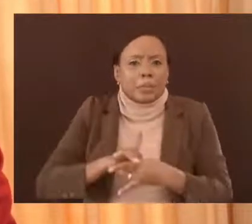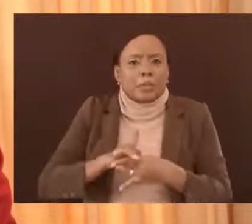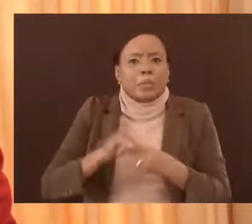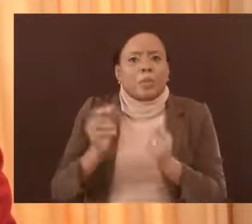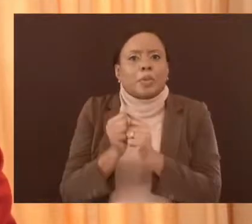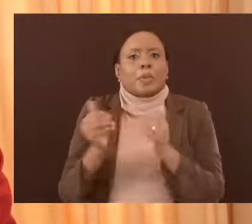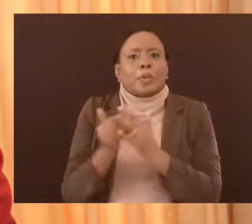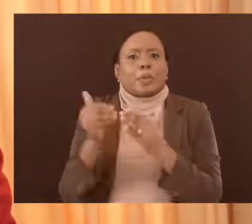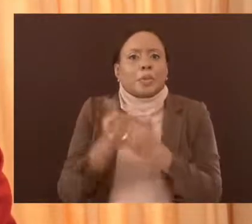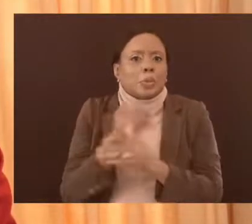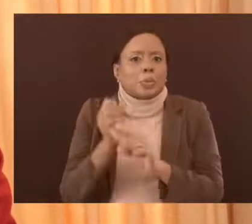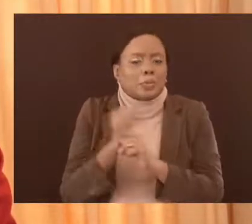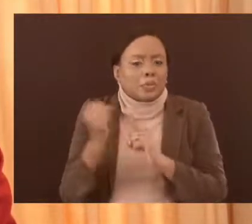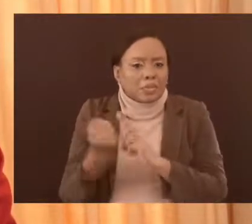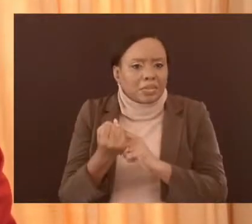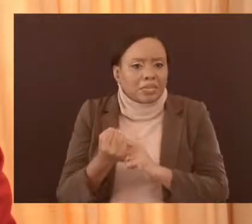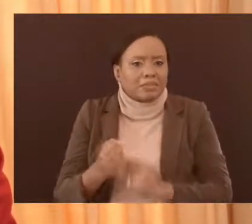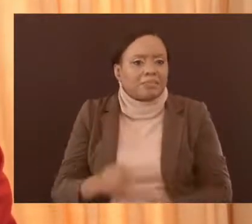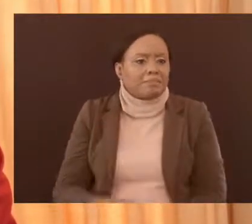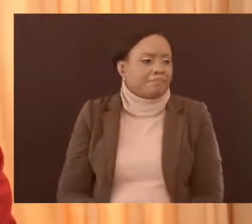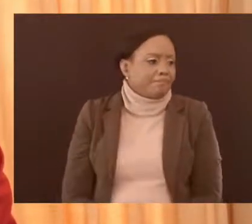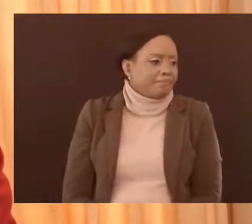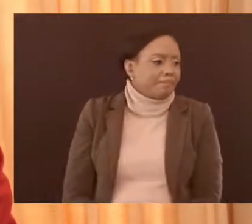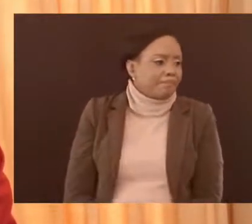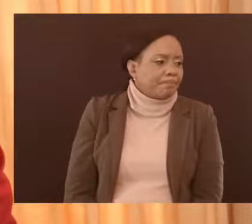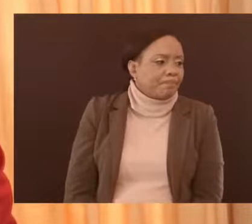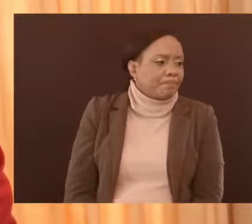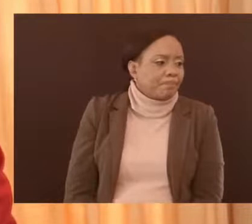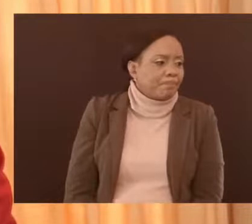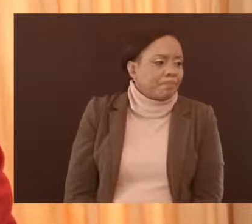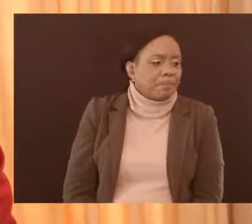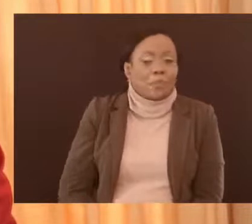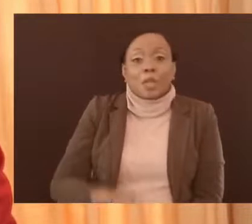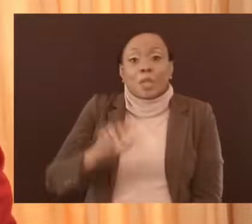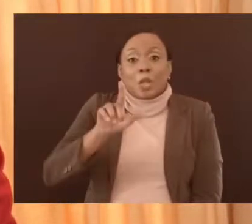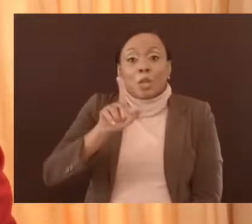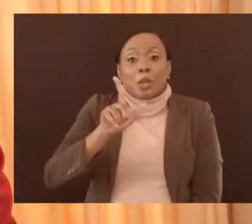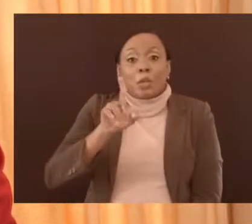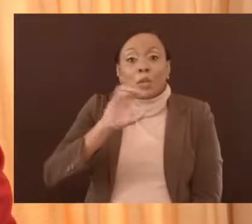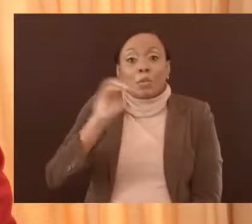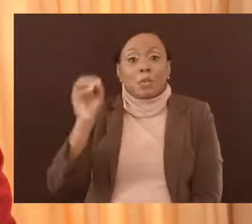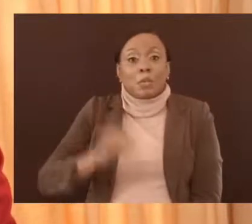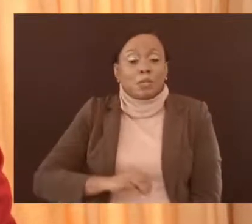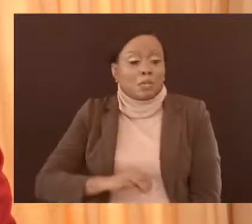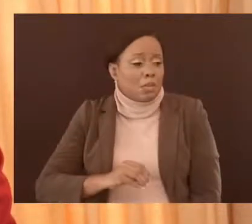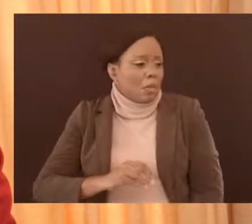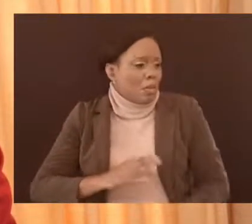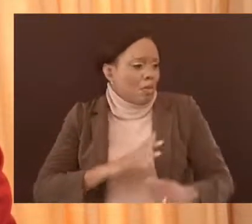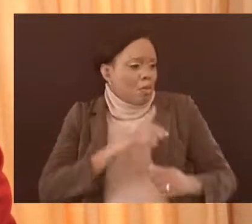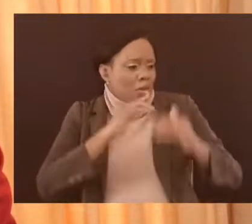702, or 21%, scored less than 30% as compared to